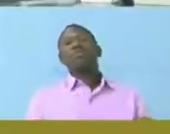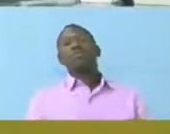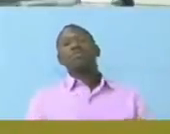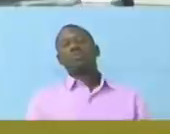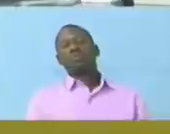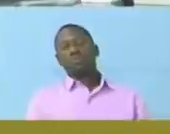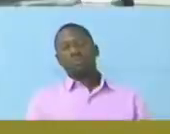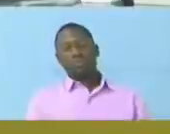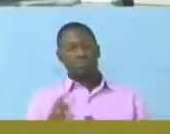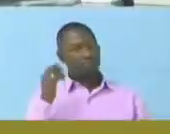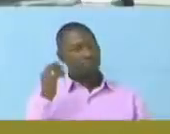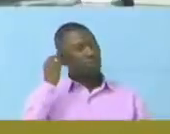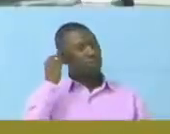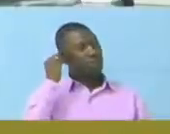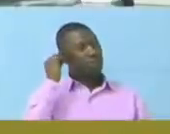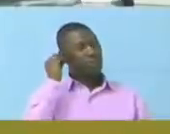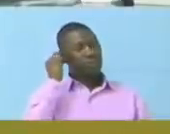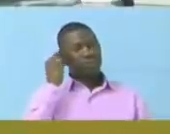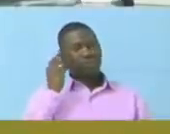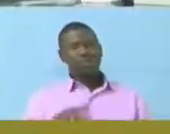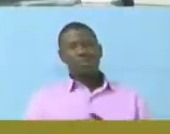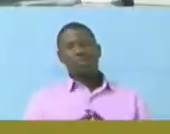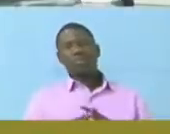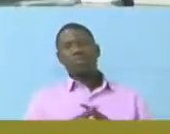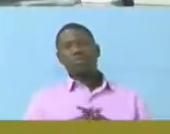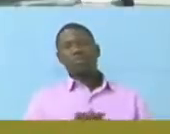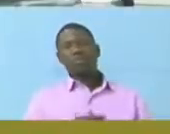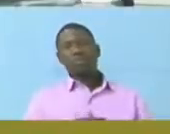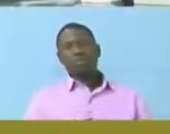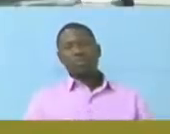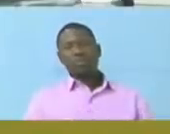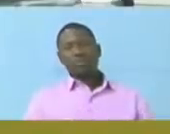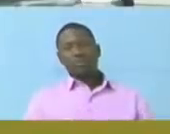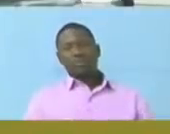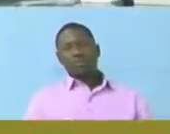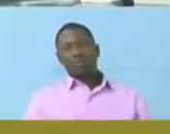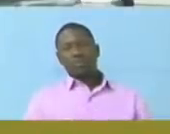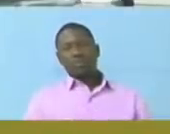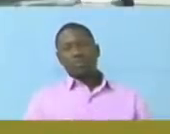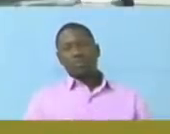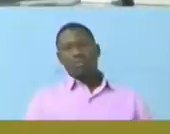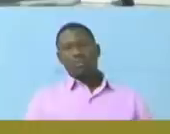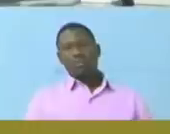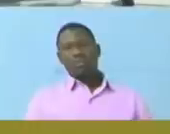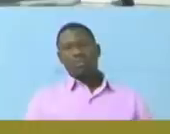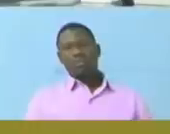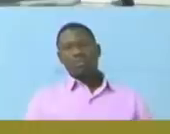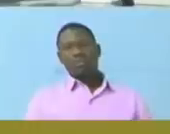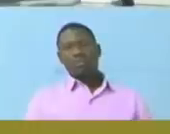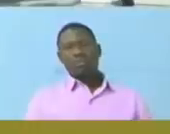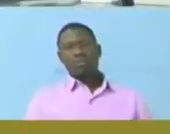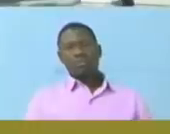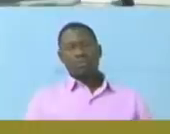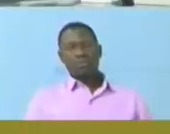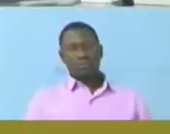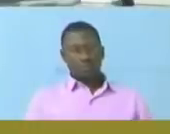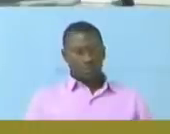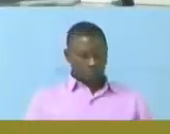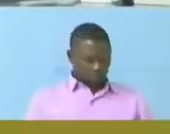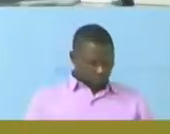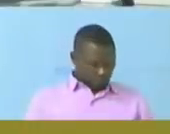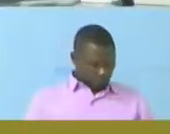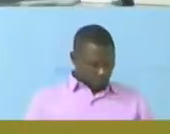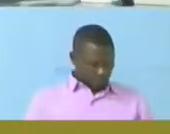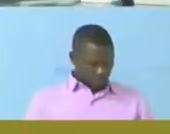they're with you. But imam fonye imam bondi ku kalama imam saranna yewu mutane ya nyama dola diate to ni